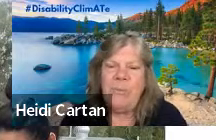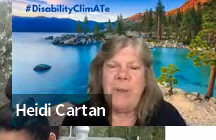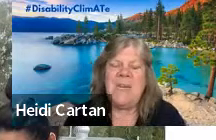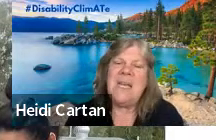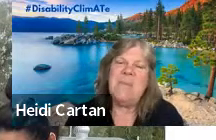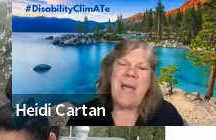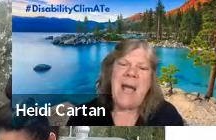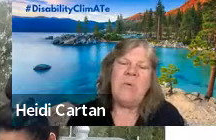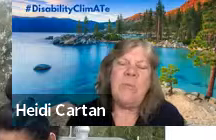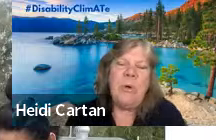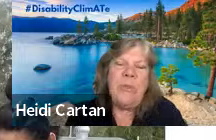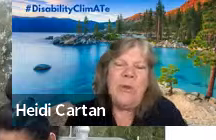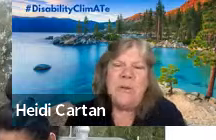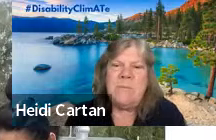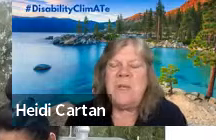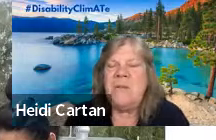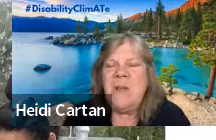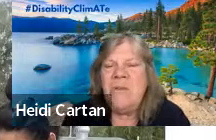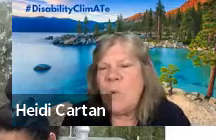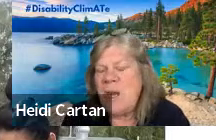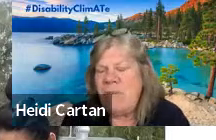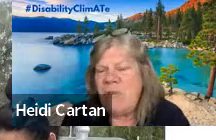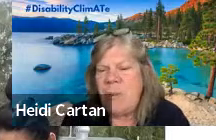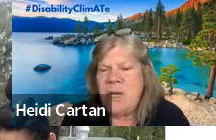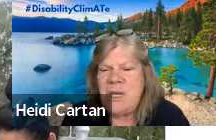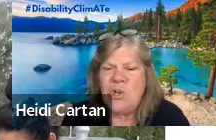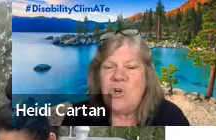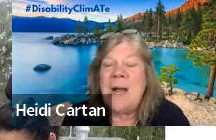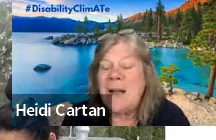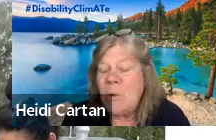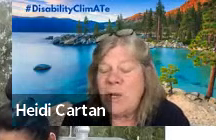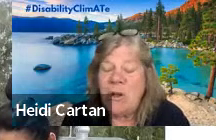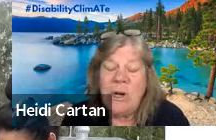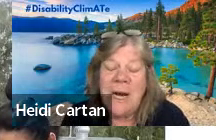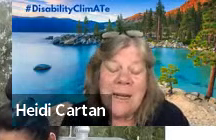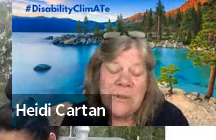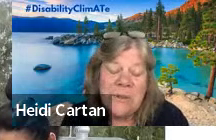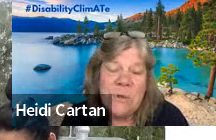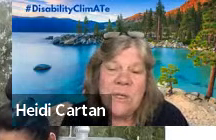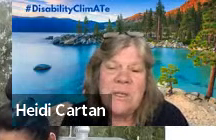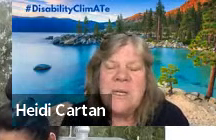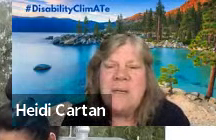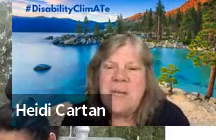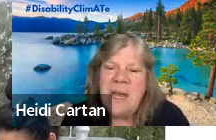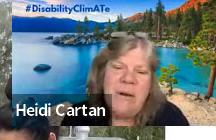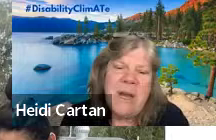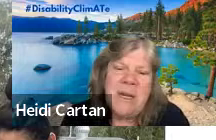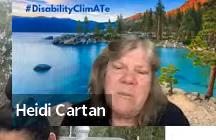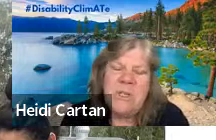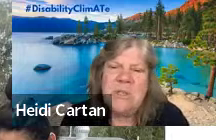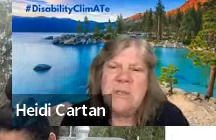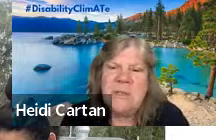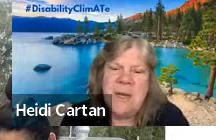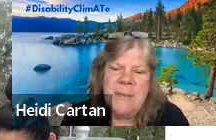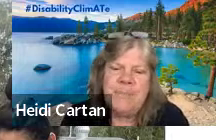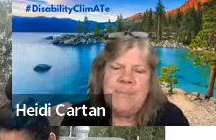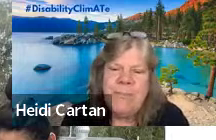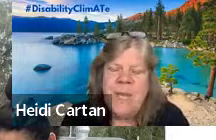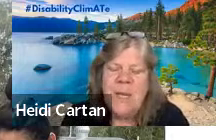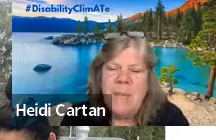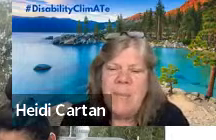then bending it back with both arms and the weight of your body to crack, what we call crack the soil, to aerate it, which